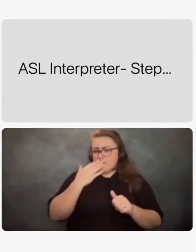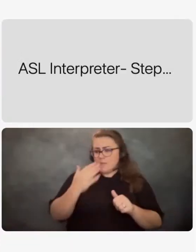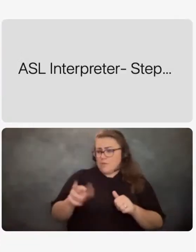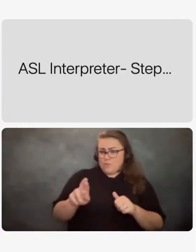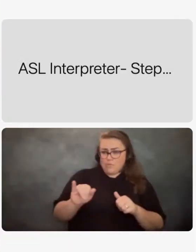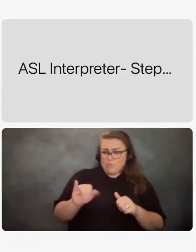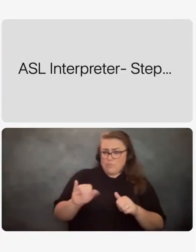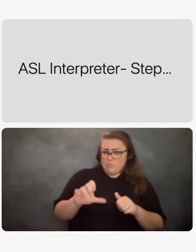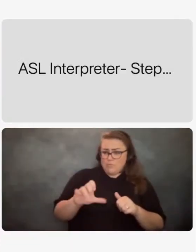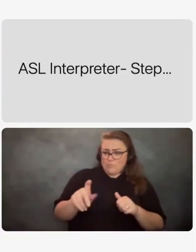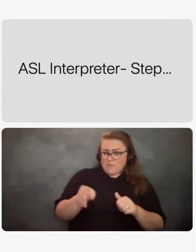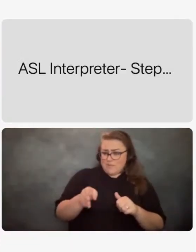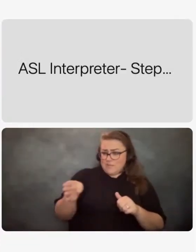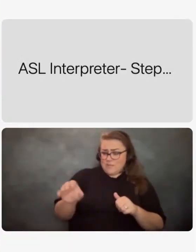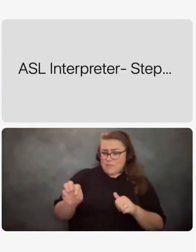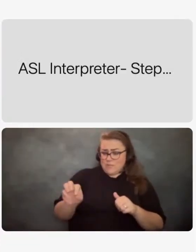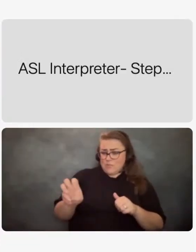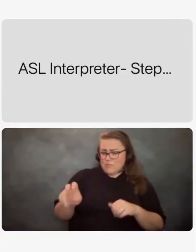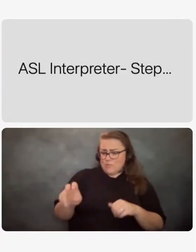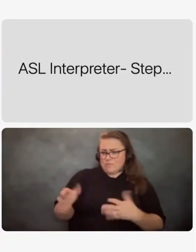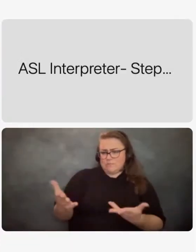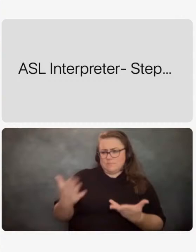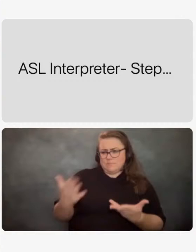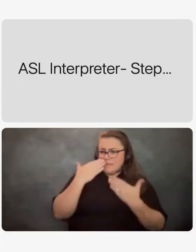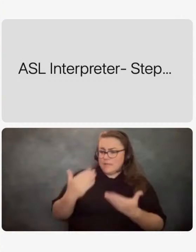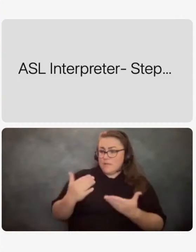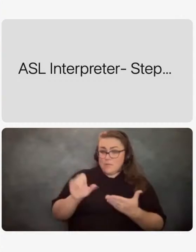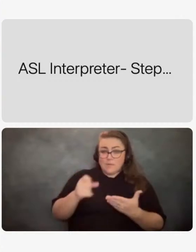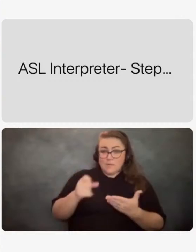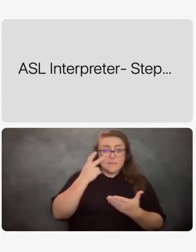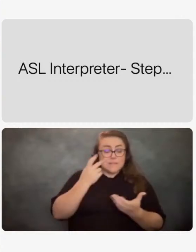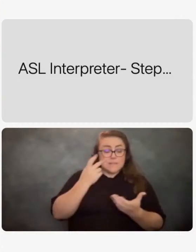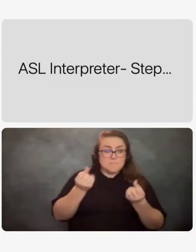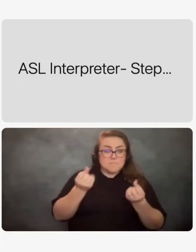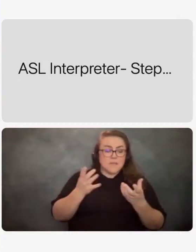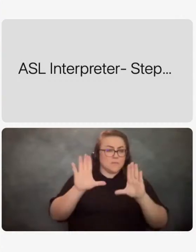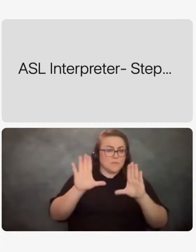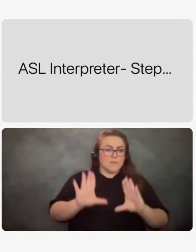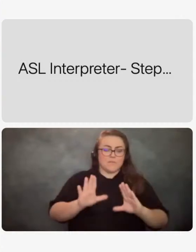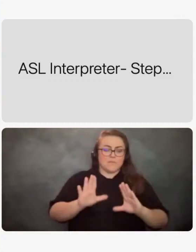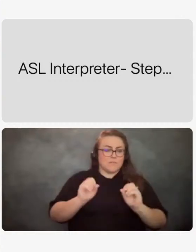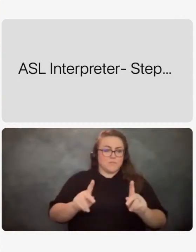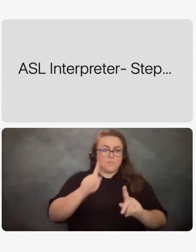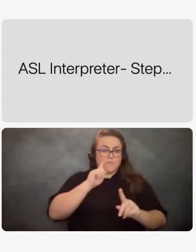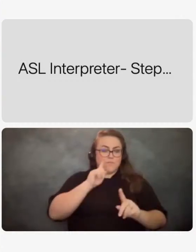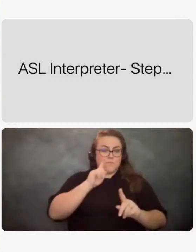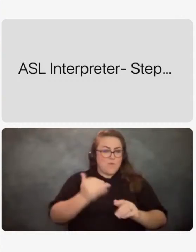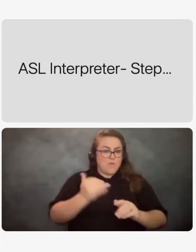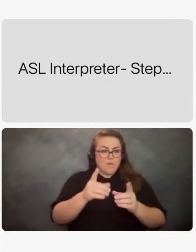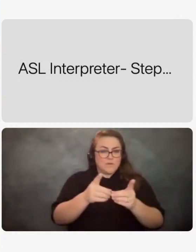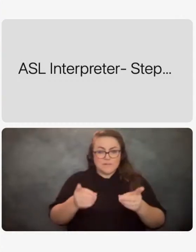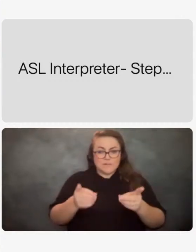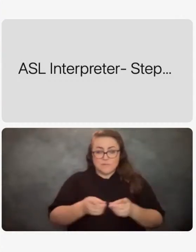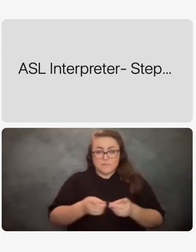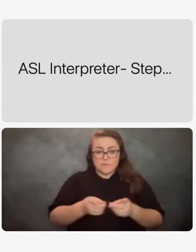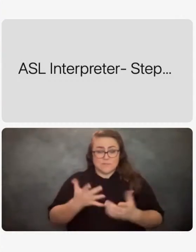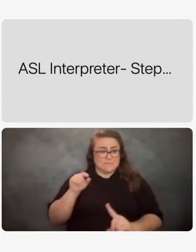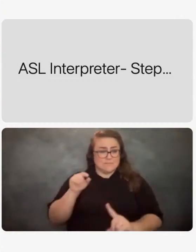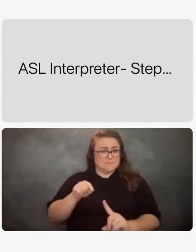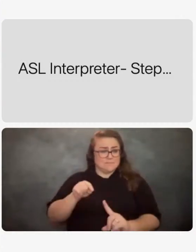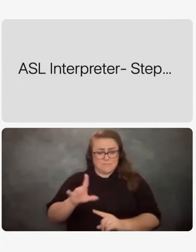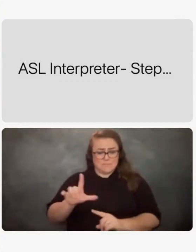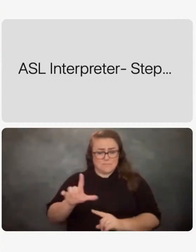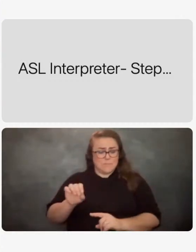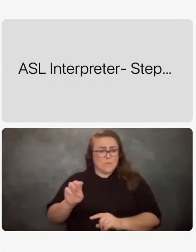extraordinary opportunities waiting for the district in general, for Bloomington in particular. And those opportunities